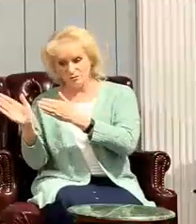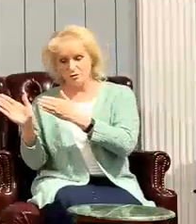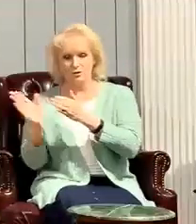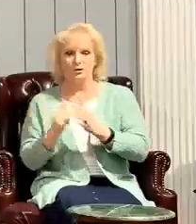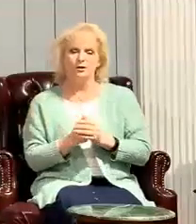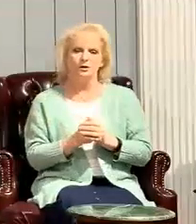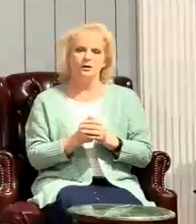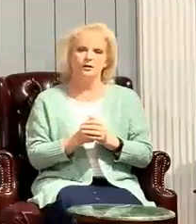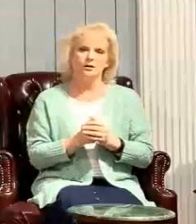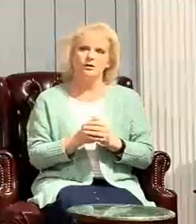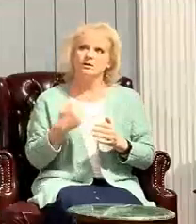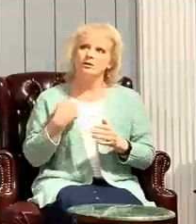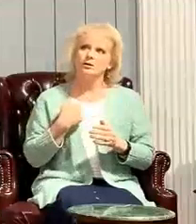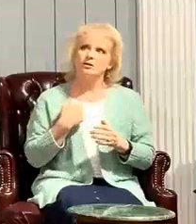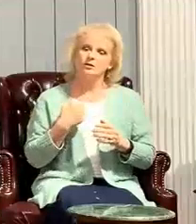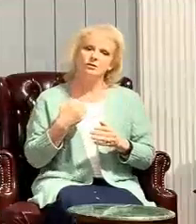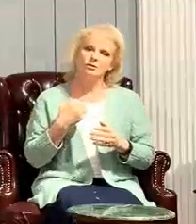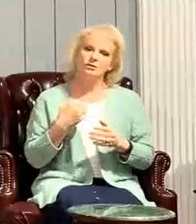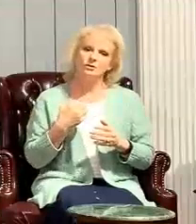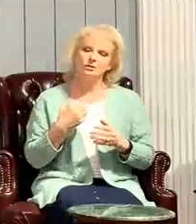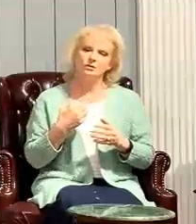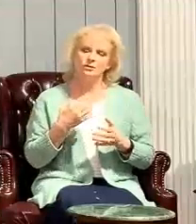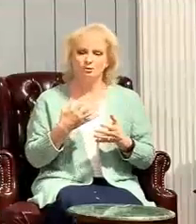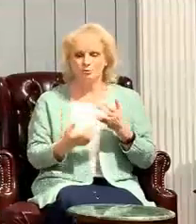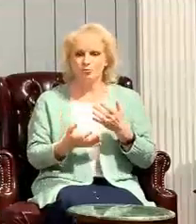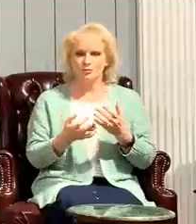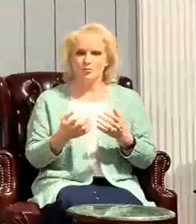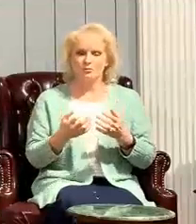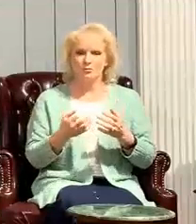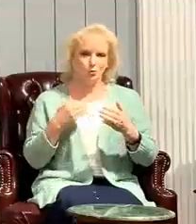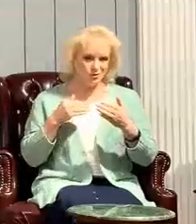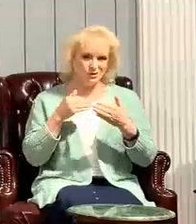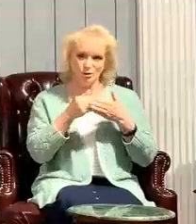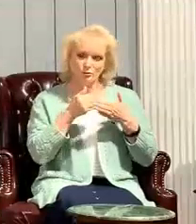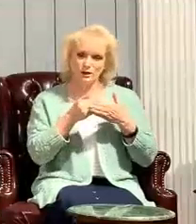of Deuteronomy. So we're probably going to at some point make a pretty big leap that's going to get us into the New Testament.